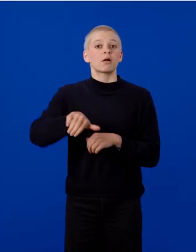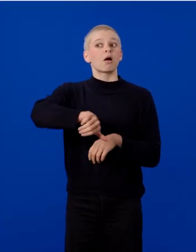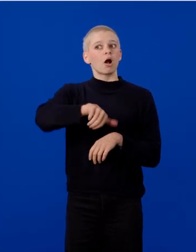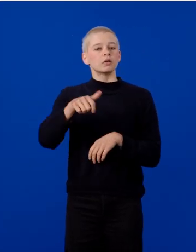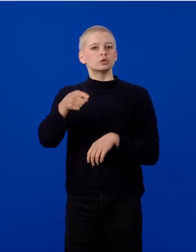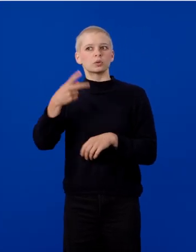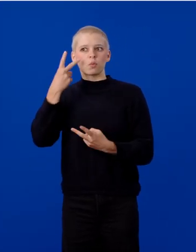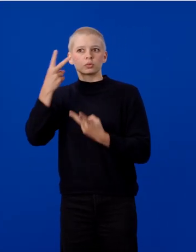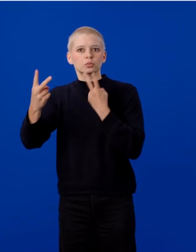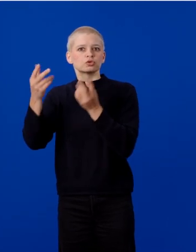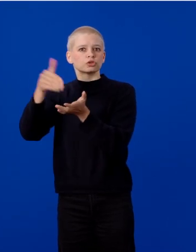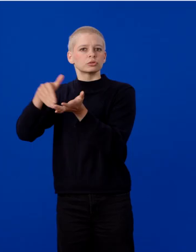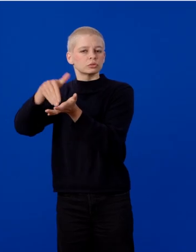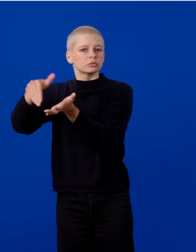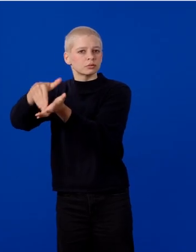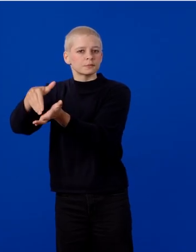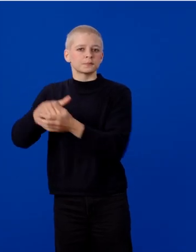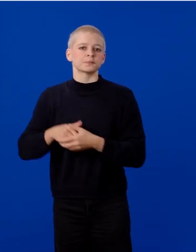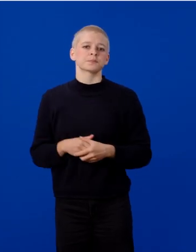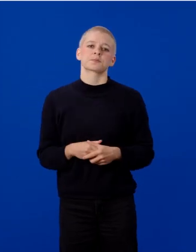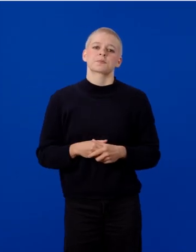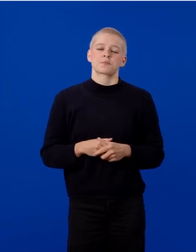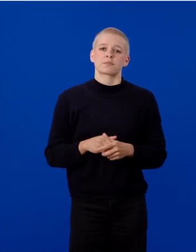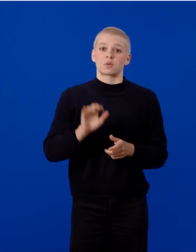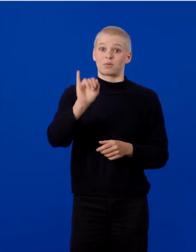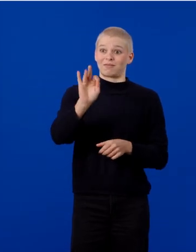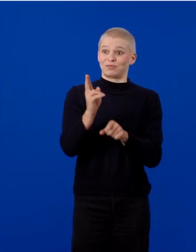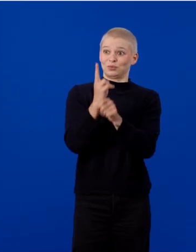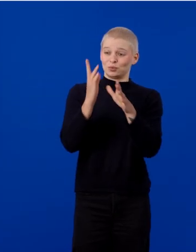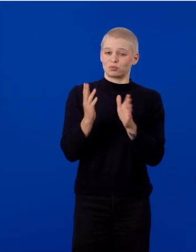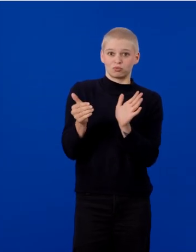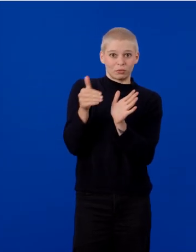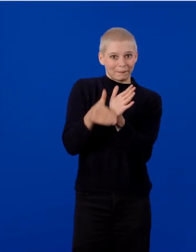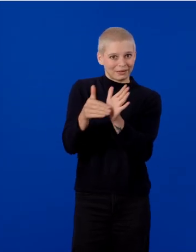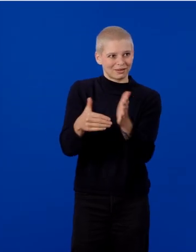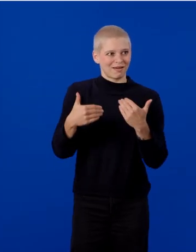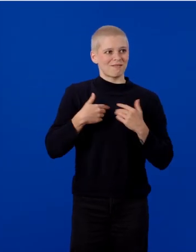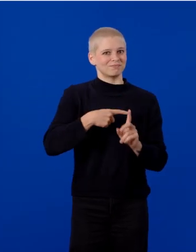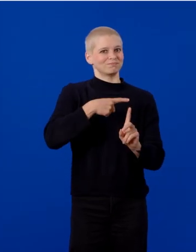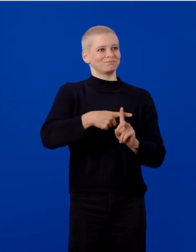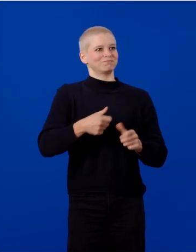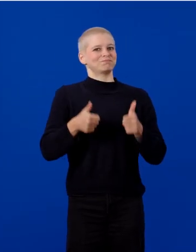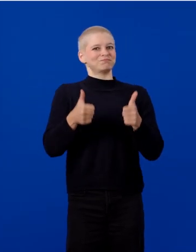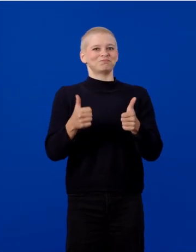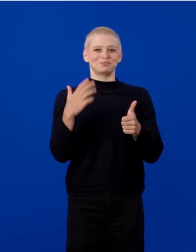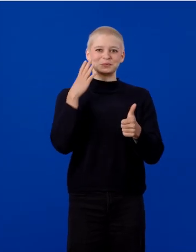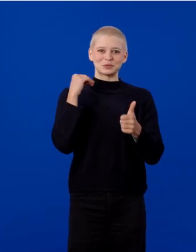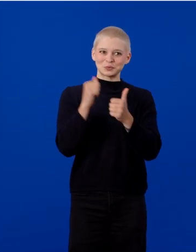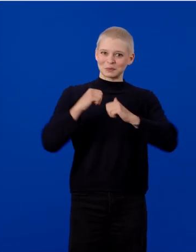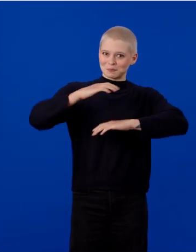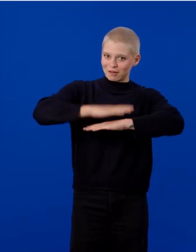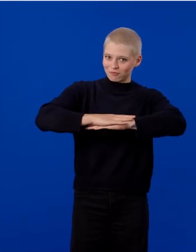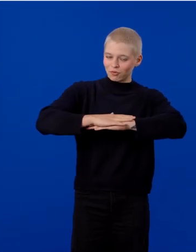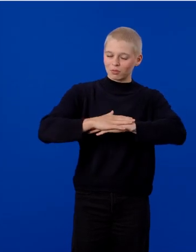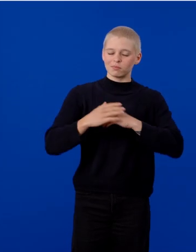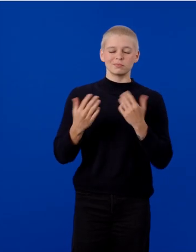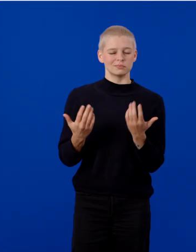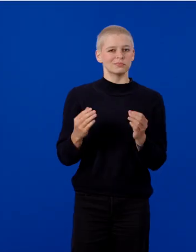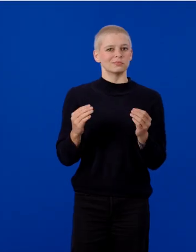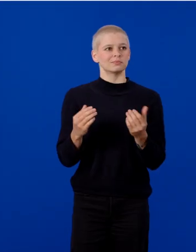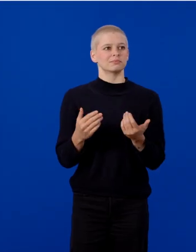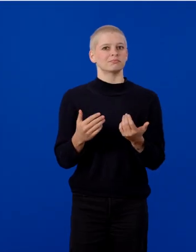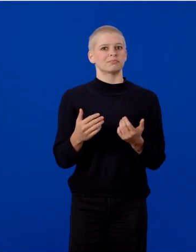replayable in nature. If users repeatedly have a good experience on the platform, they're more likely to